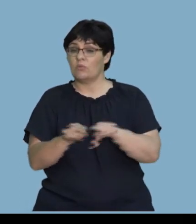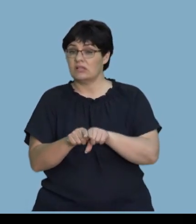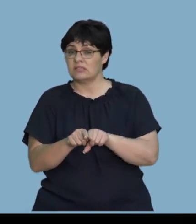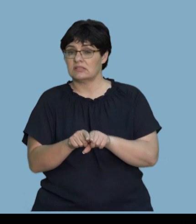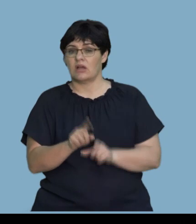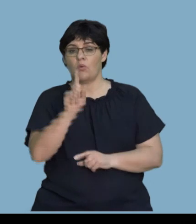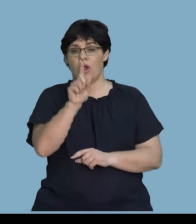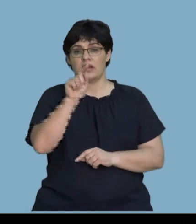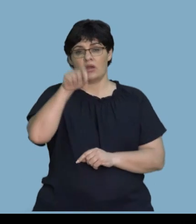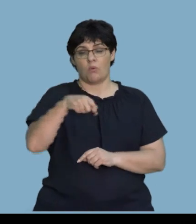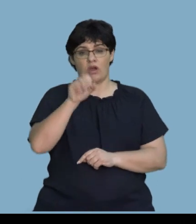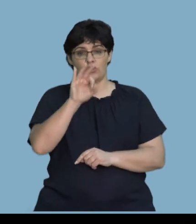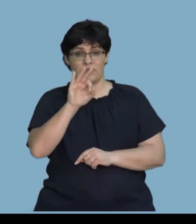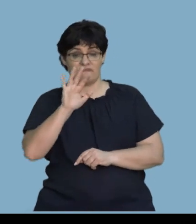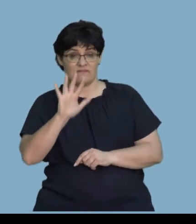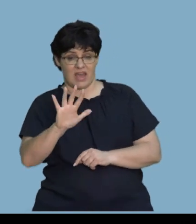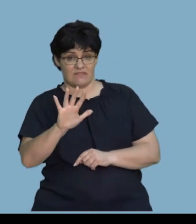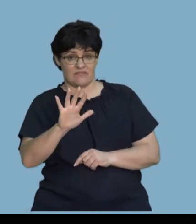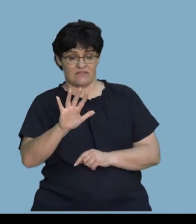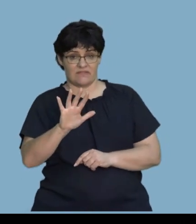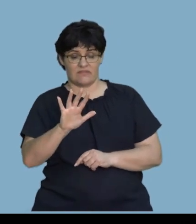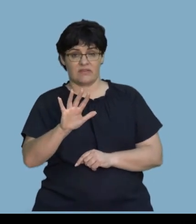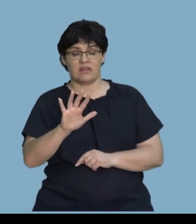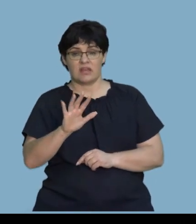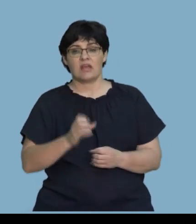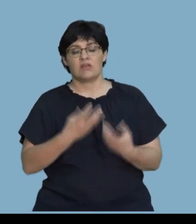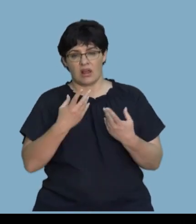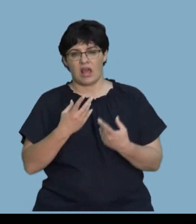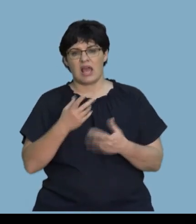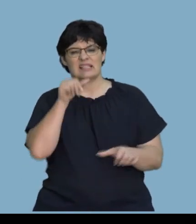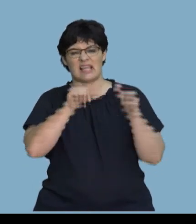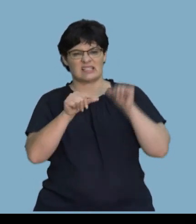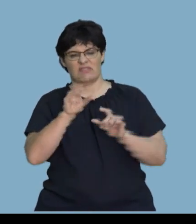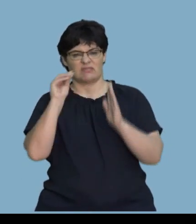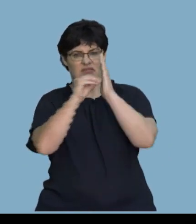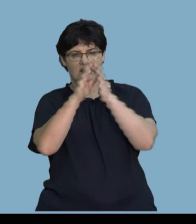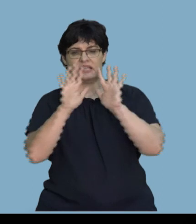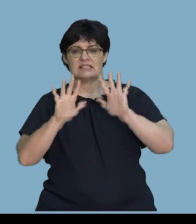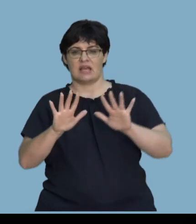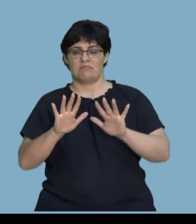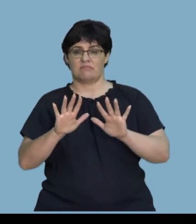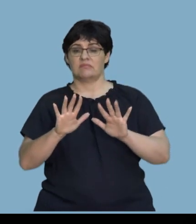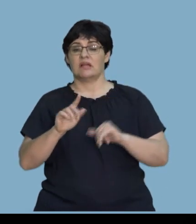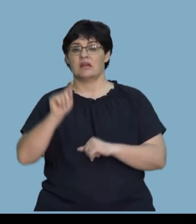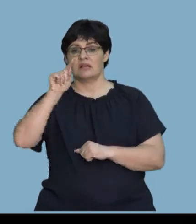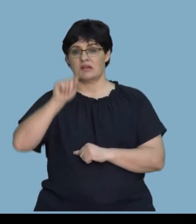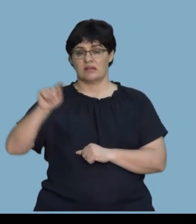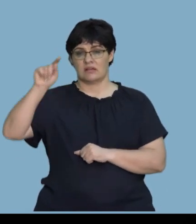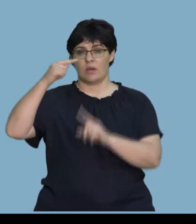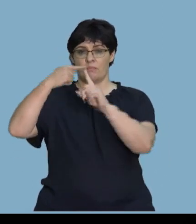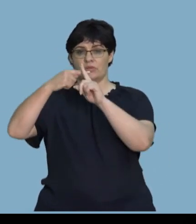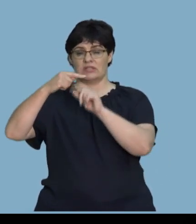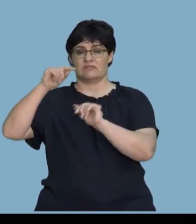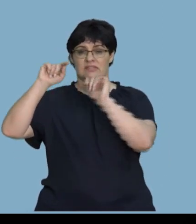is equals to 1,35. I've just expressed that in scientific notation, times 10 exponent